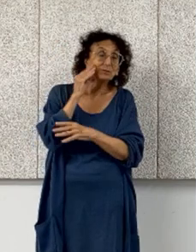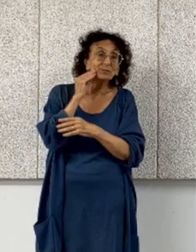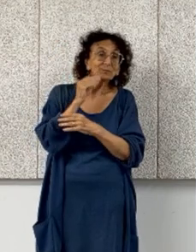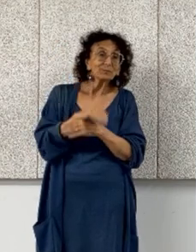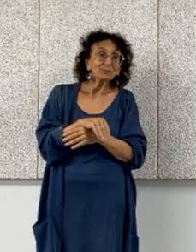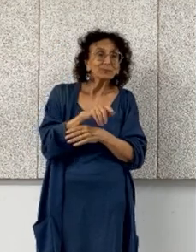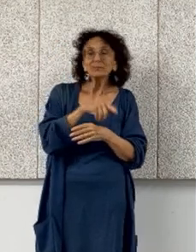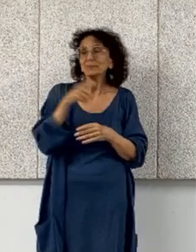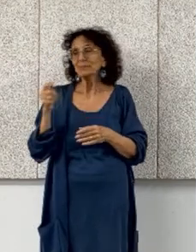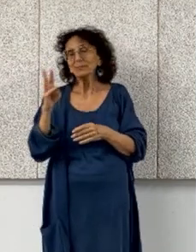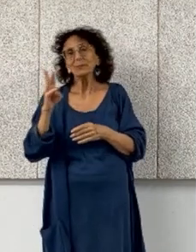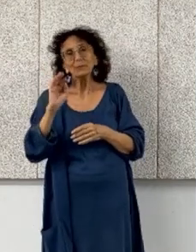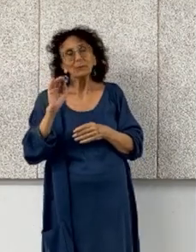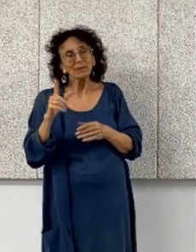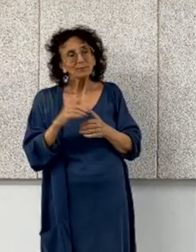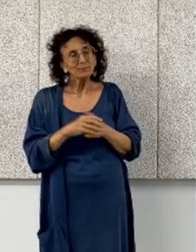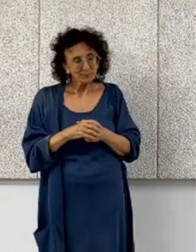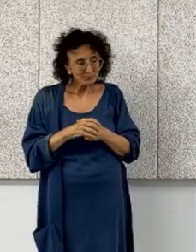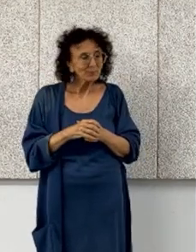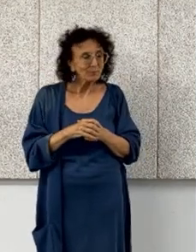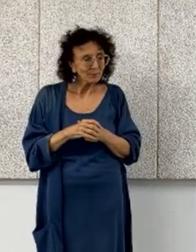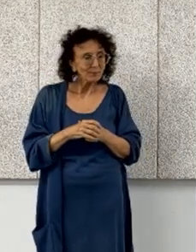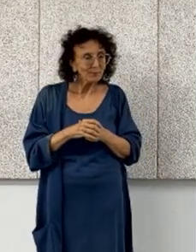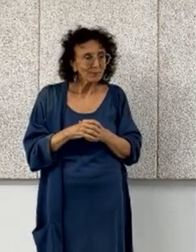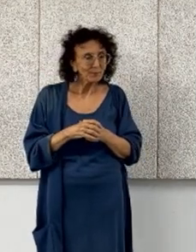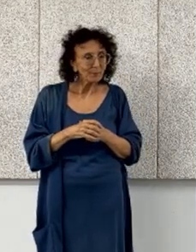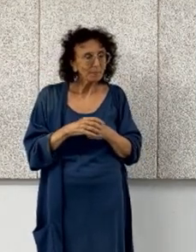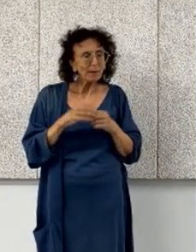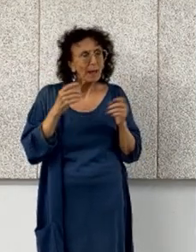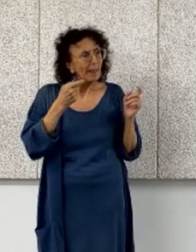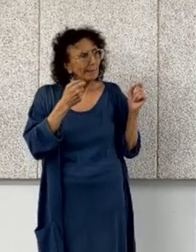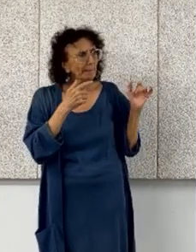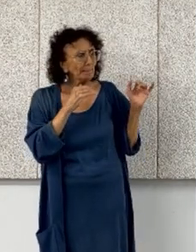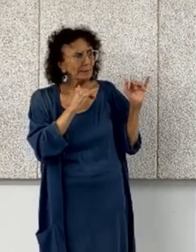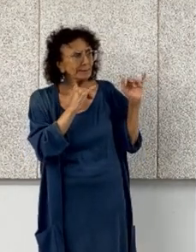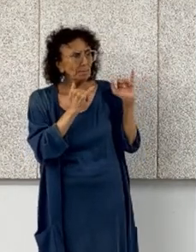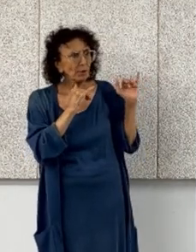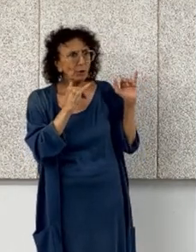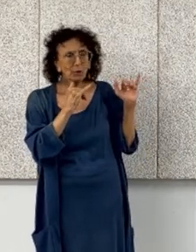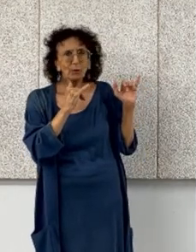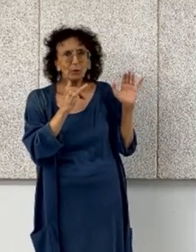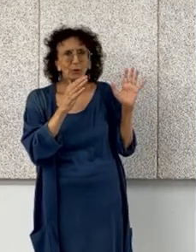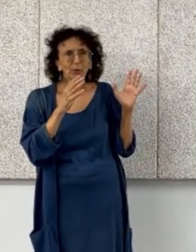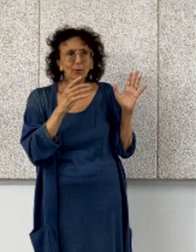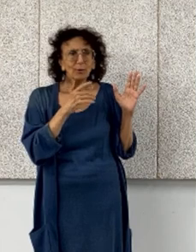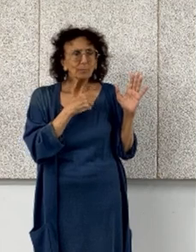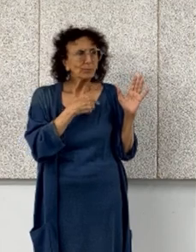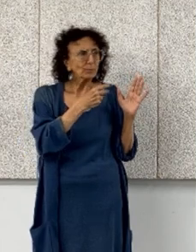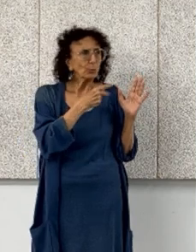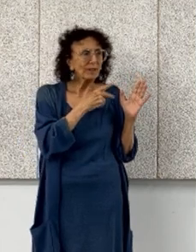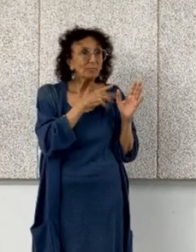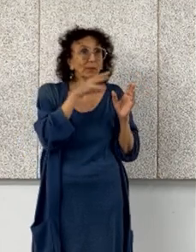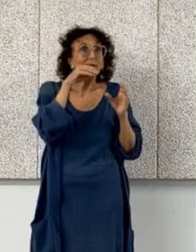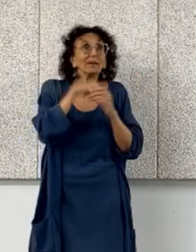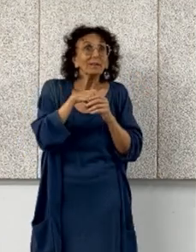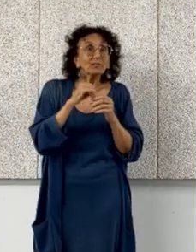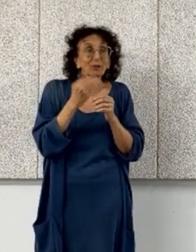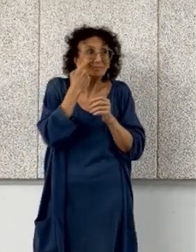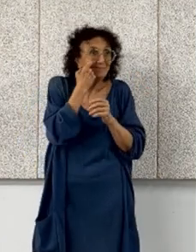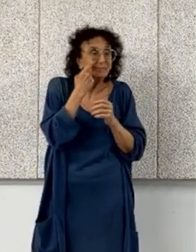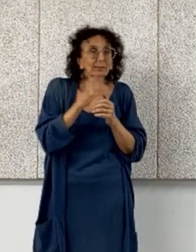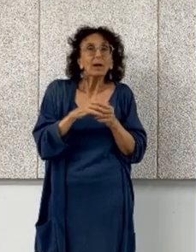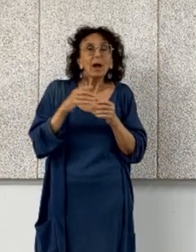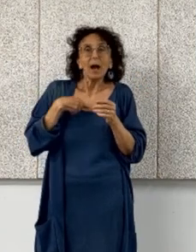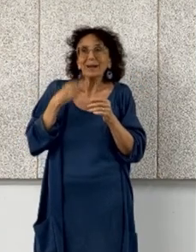Yeah. We are in slightly similar places in terms of how long we've been in our jobs. I just